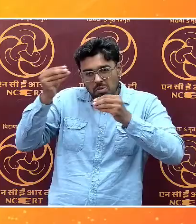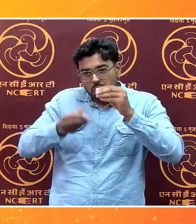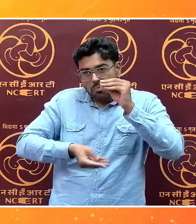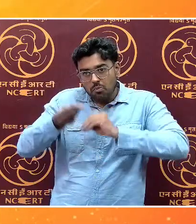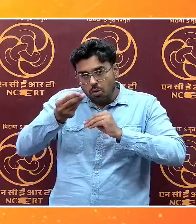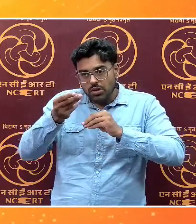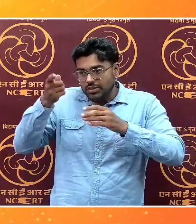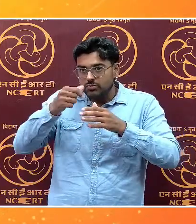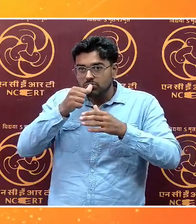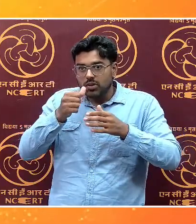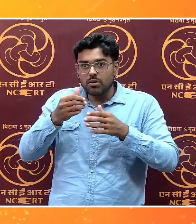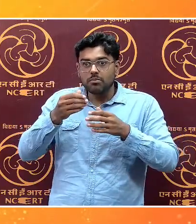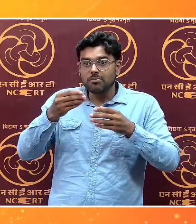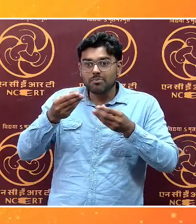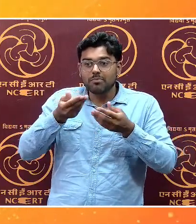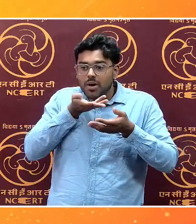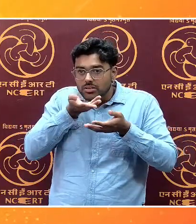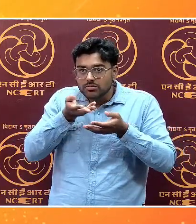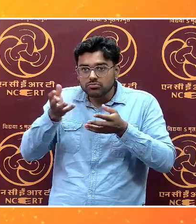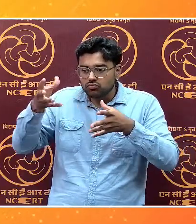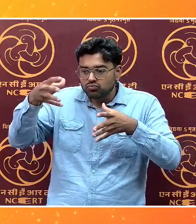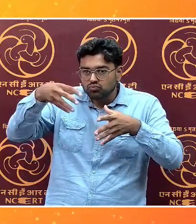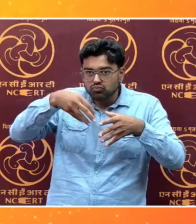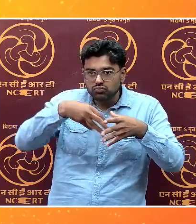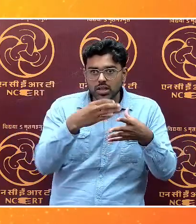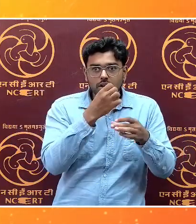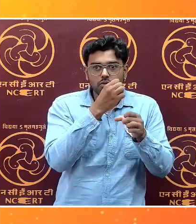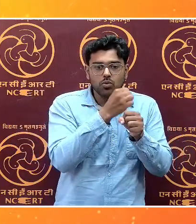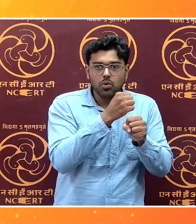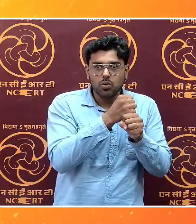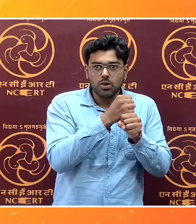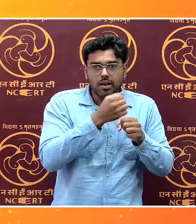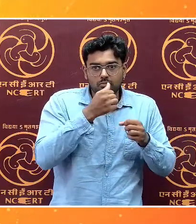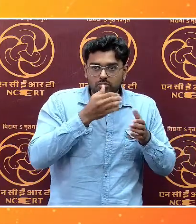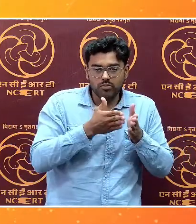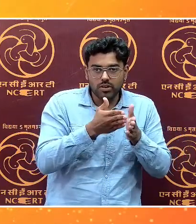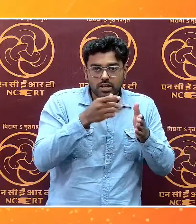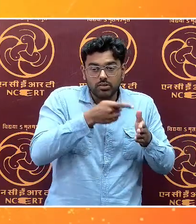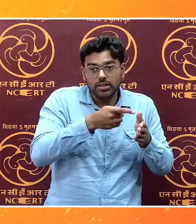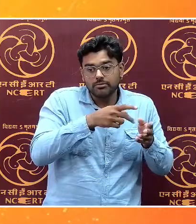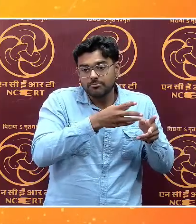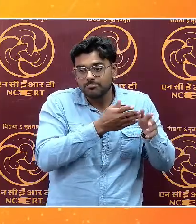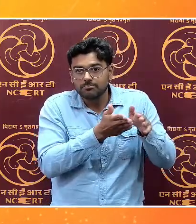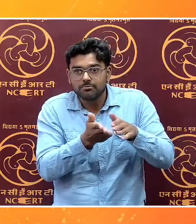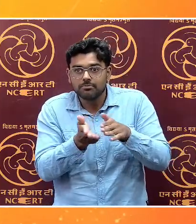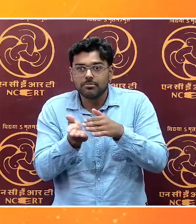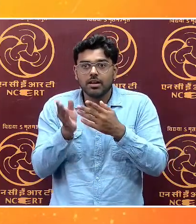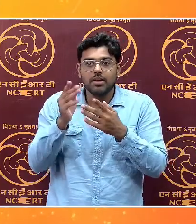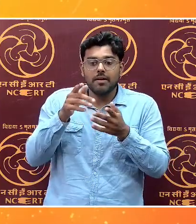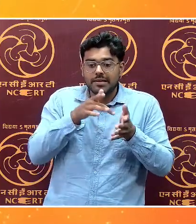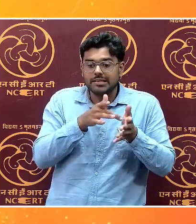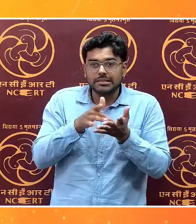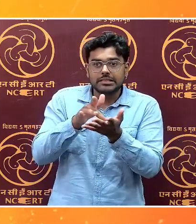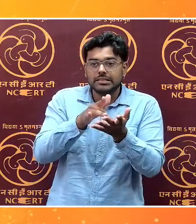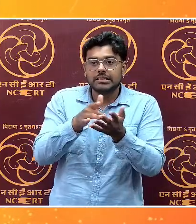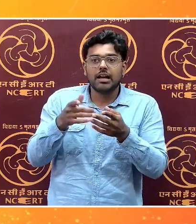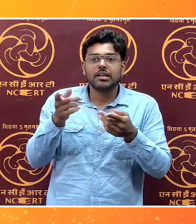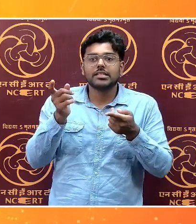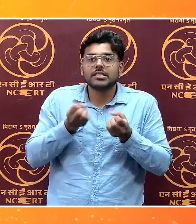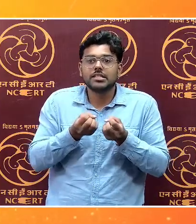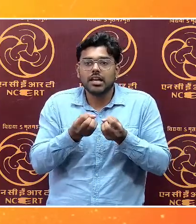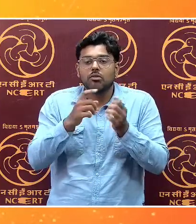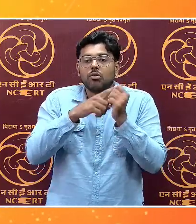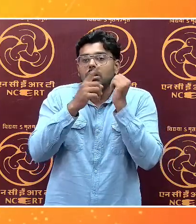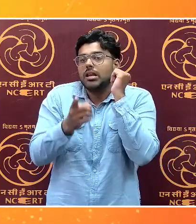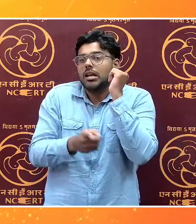rolls down into Godavari, and Godavari takes this water to the Bay of Bengal. This is how a system. This